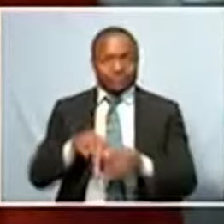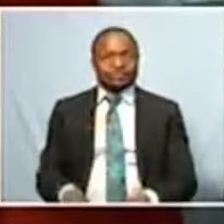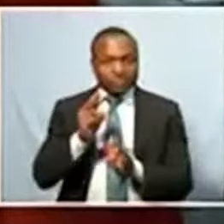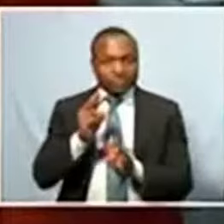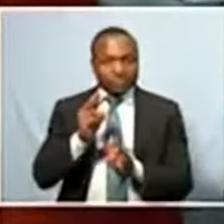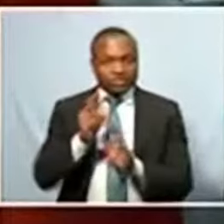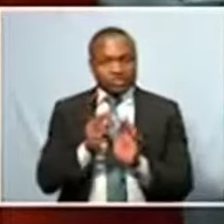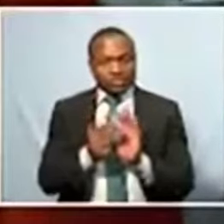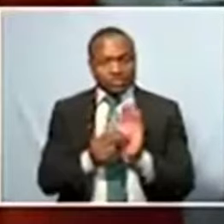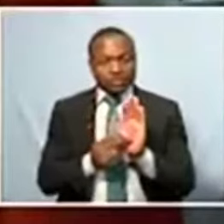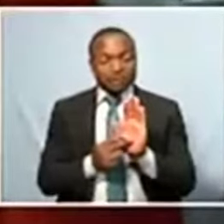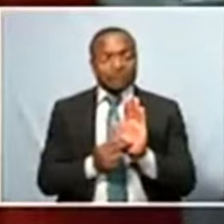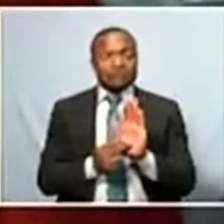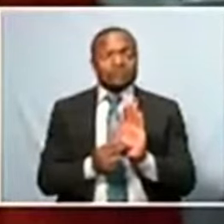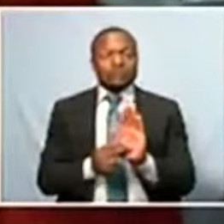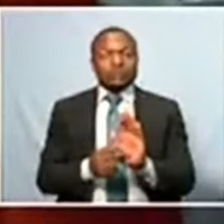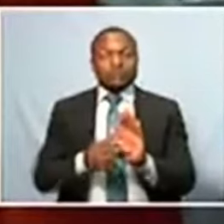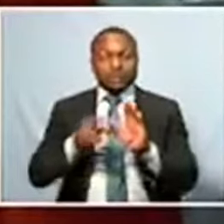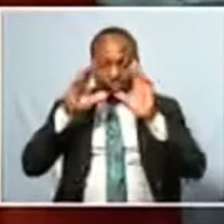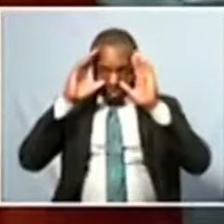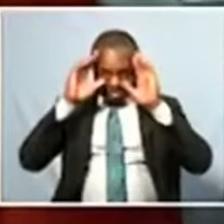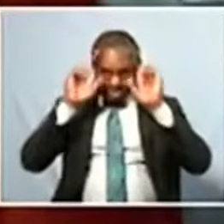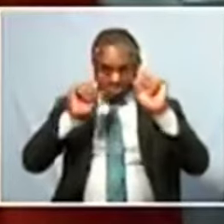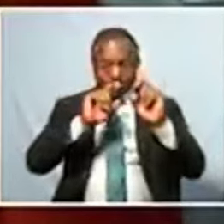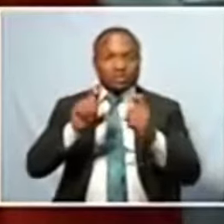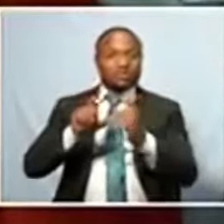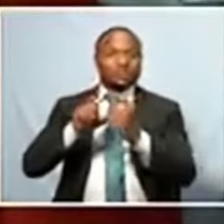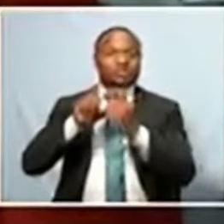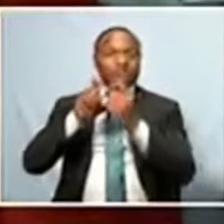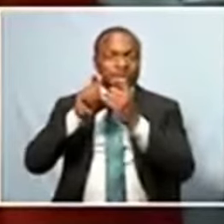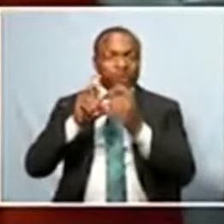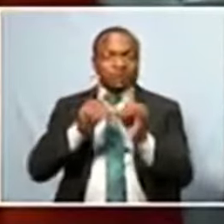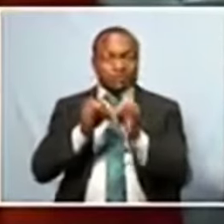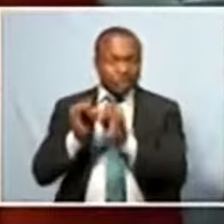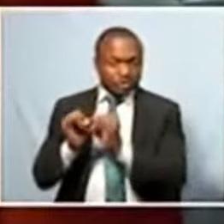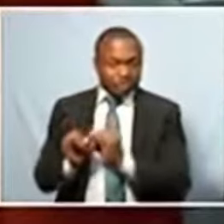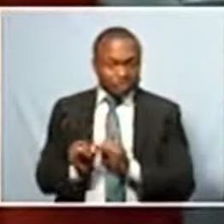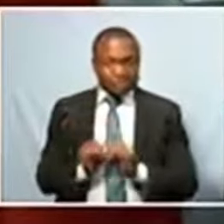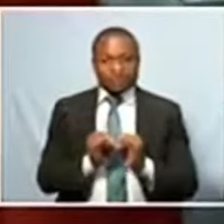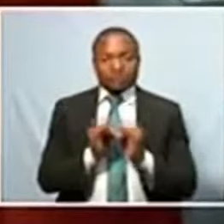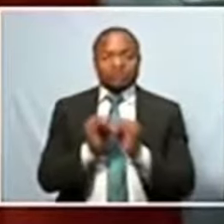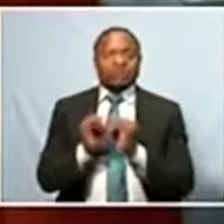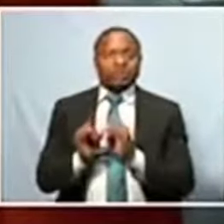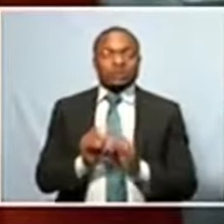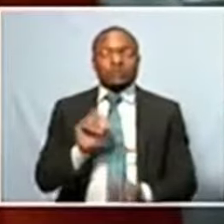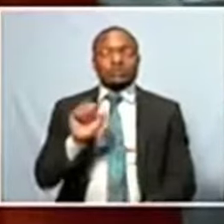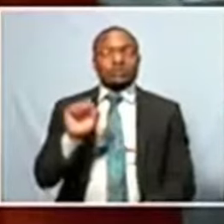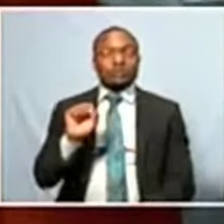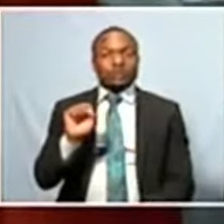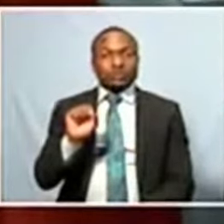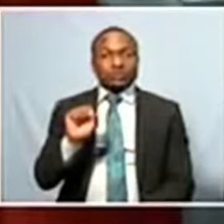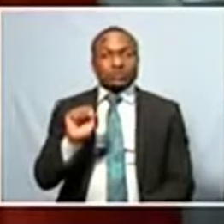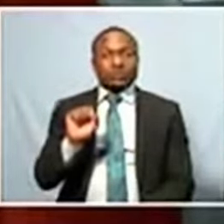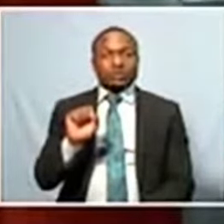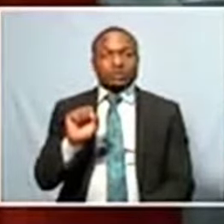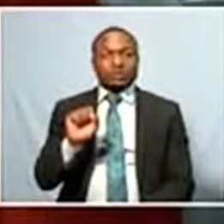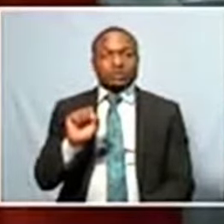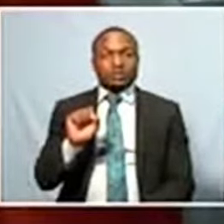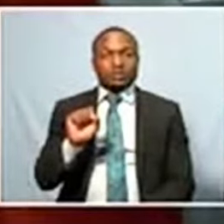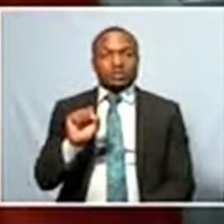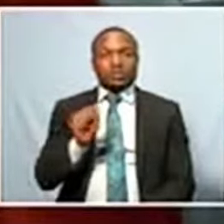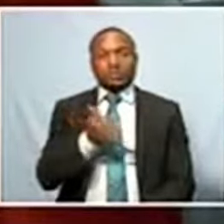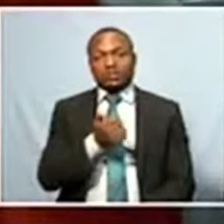the presidency to challenges in the execution of statutory, ceremonial, and